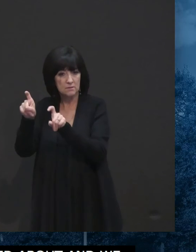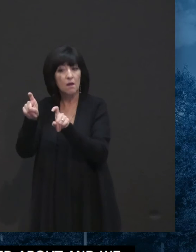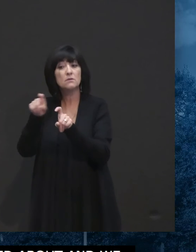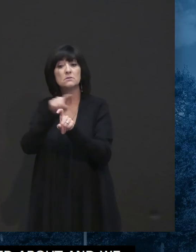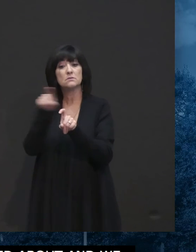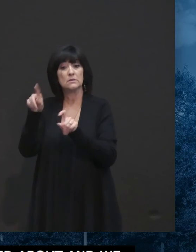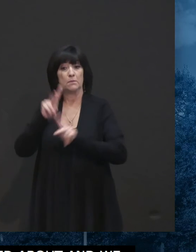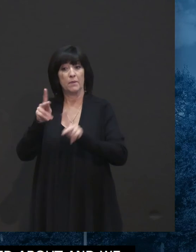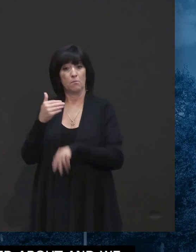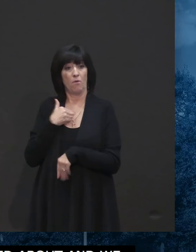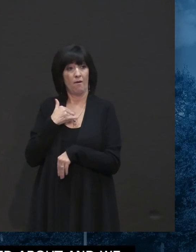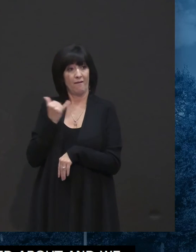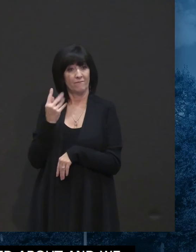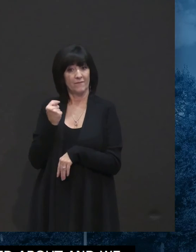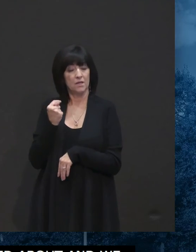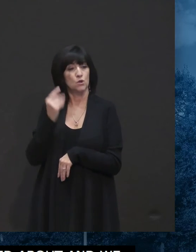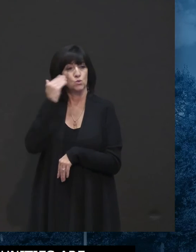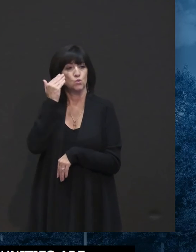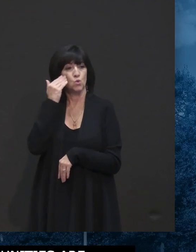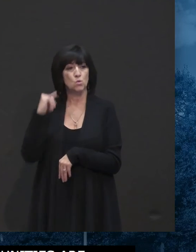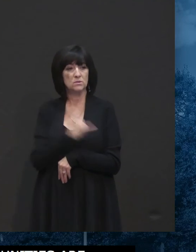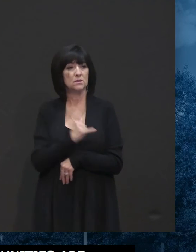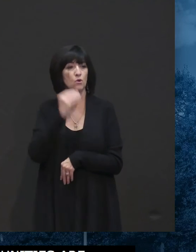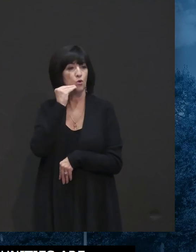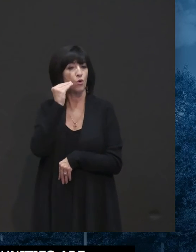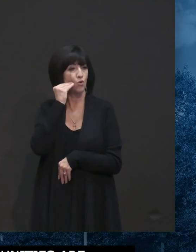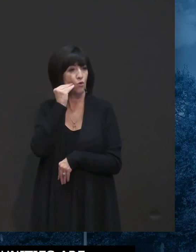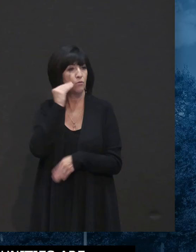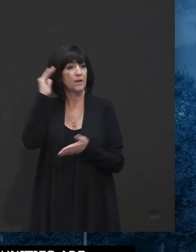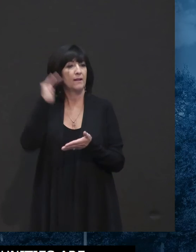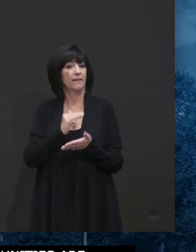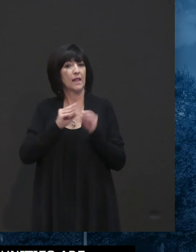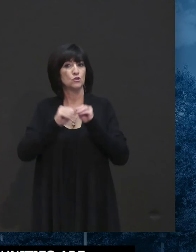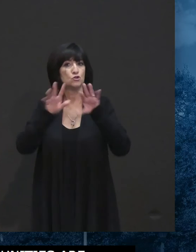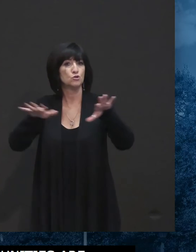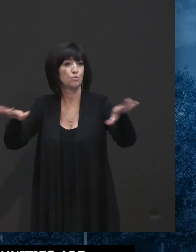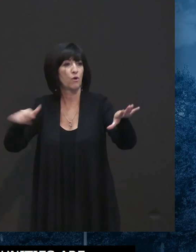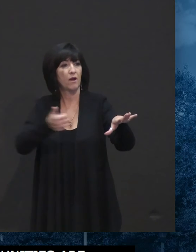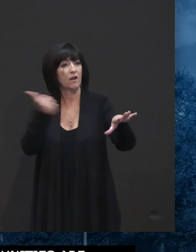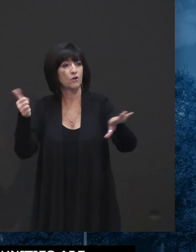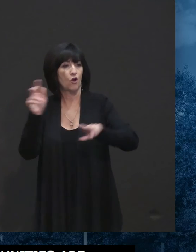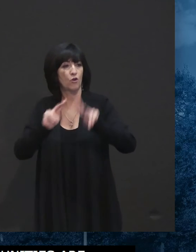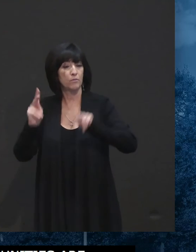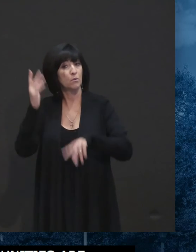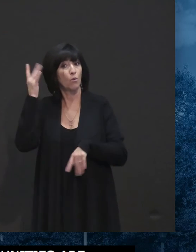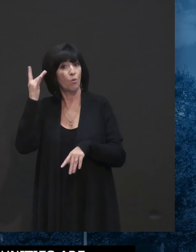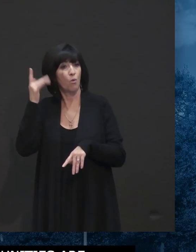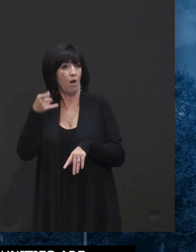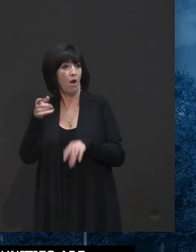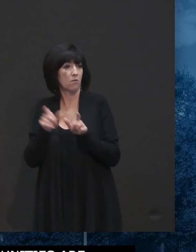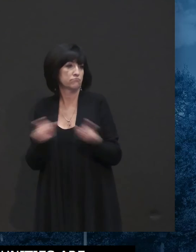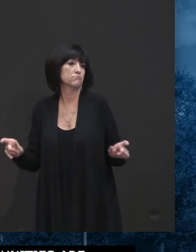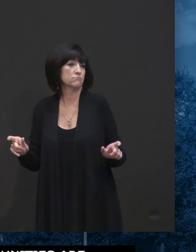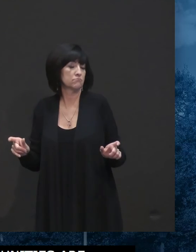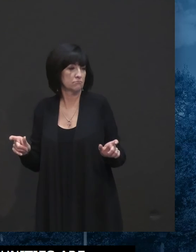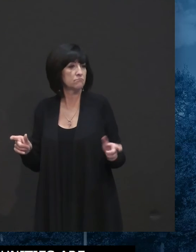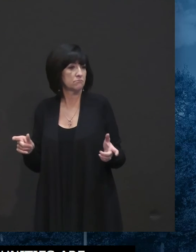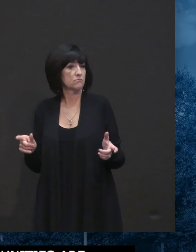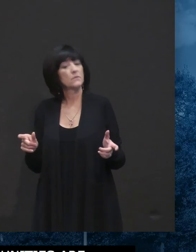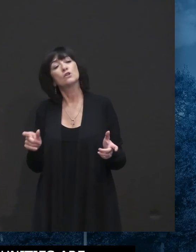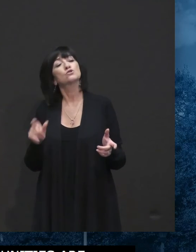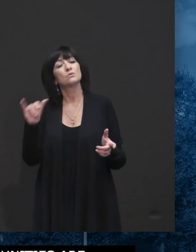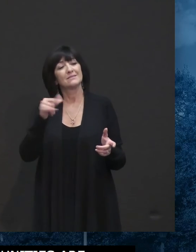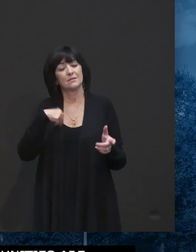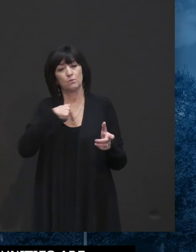City of Newark, University of Delaware, and really pushing down the spread that we saw off campus there. Same thing with Delaware State